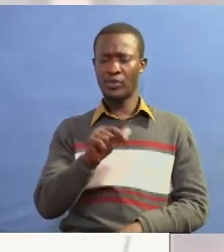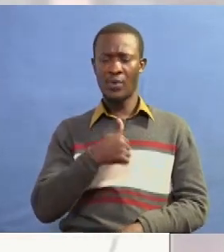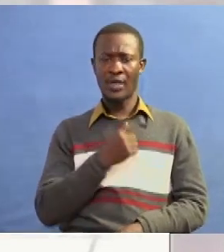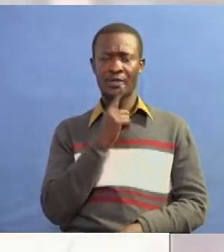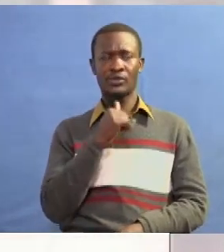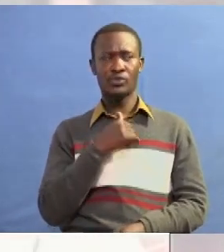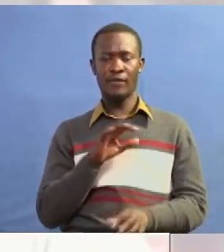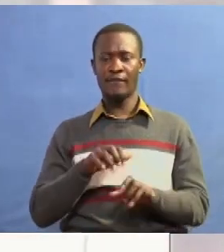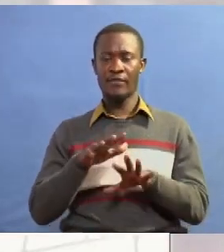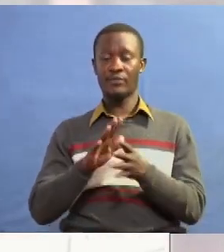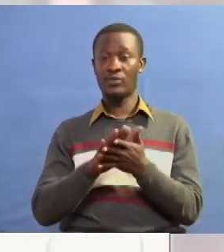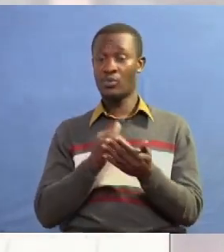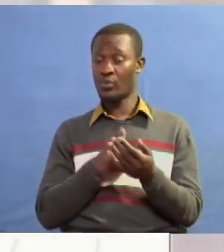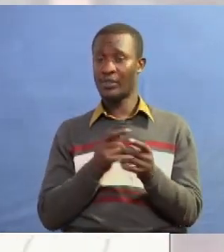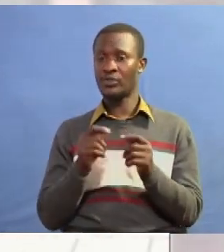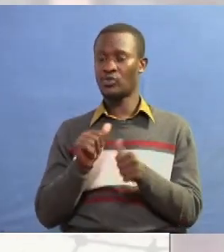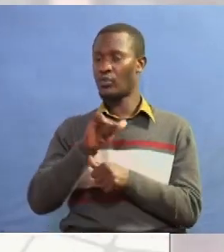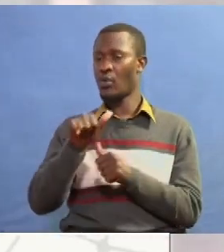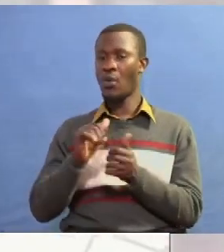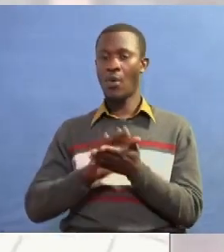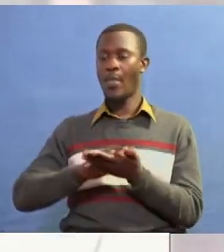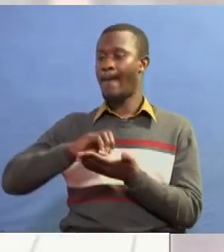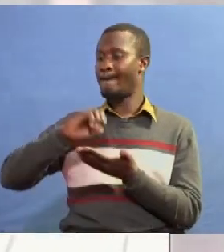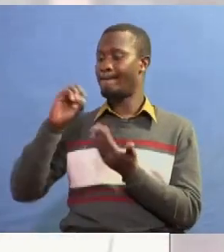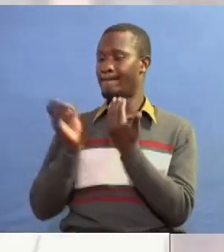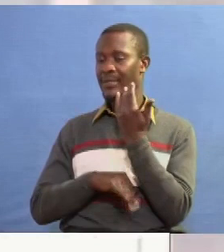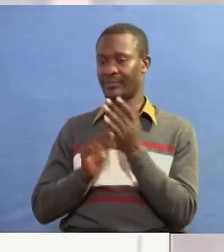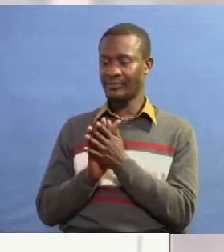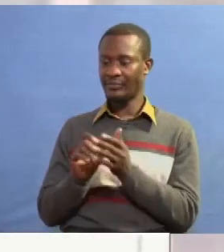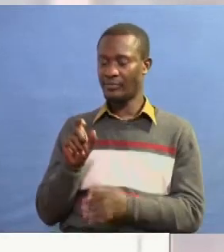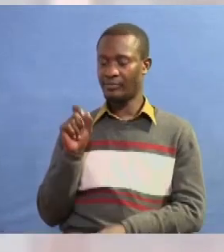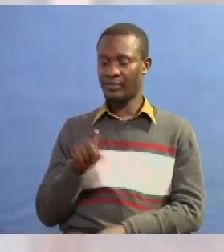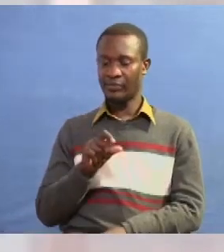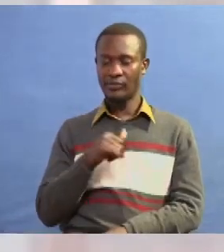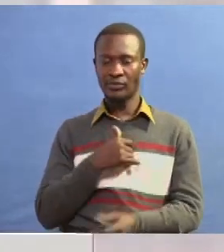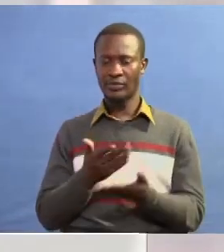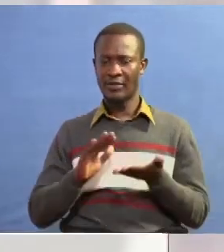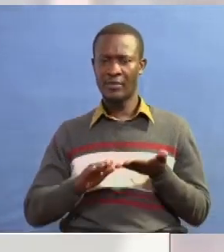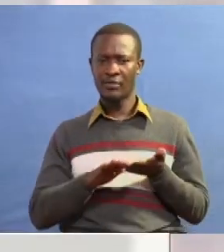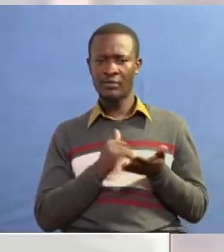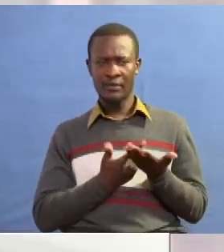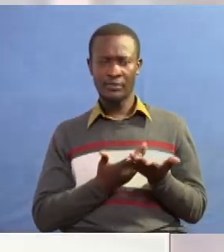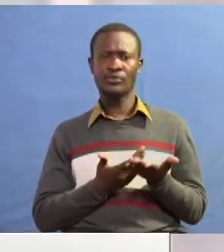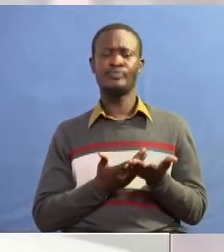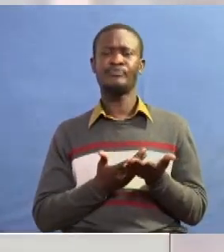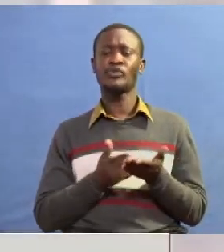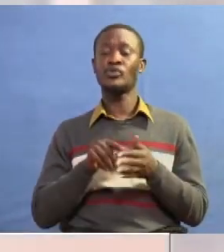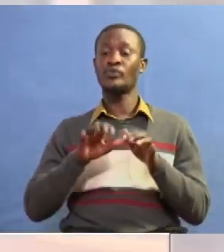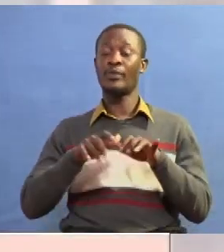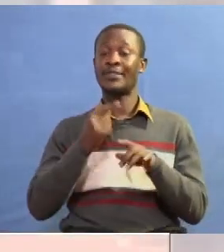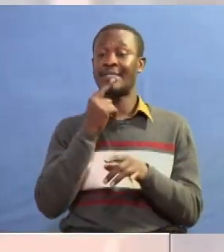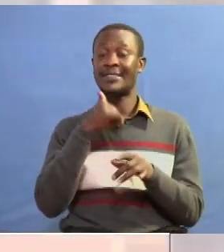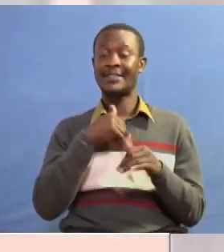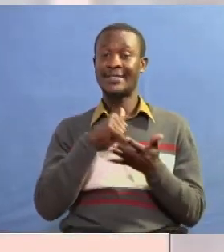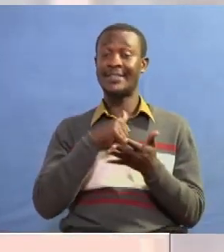farmers that he will deal with the issue of fake fertilizers, ordered speedy distribution of fertilizers to farmers, insisting that